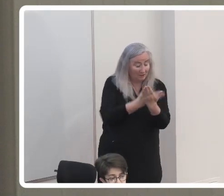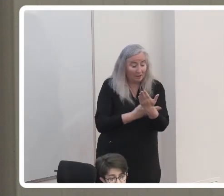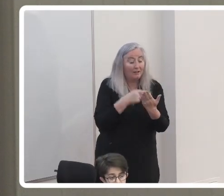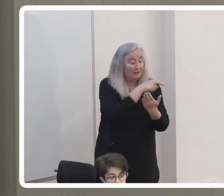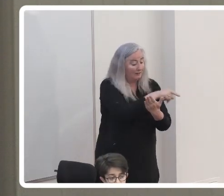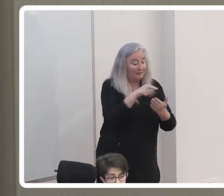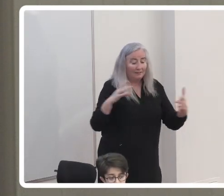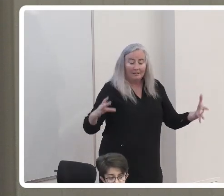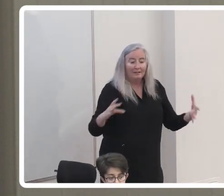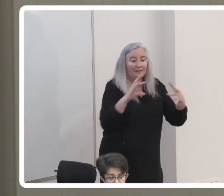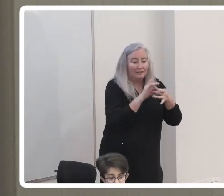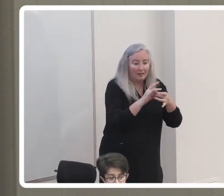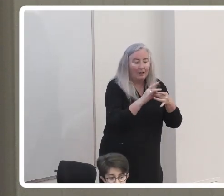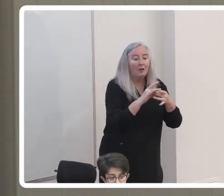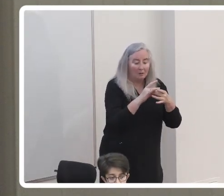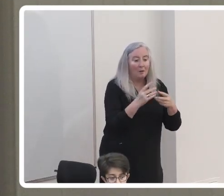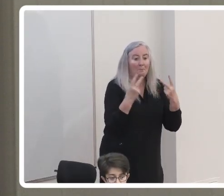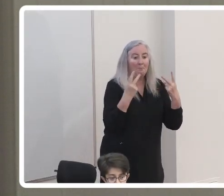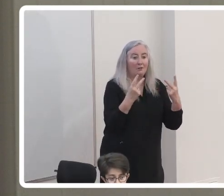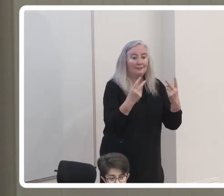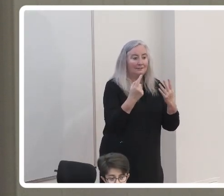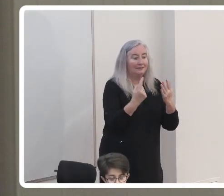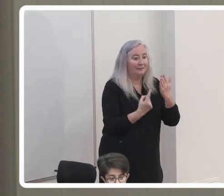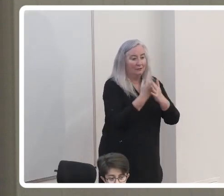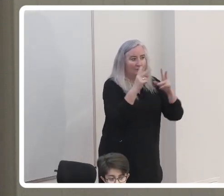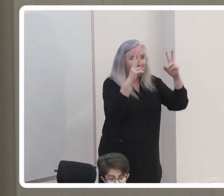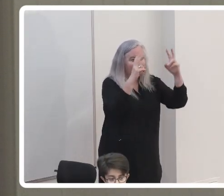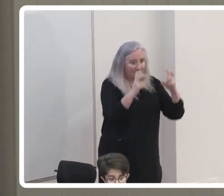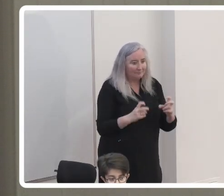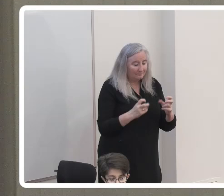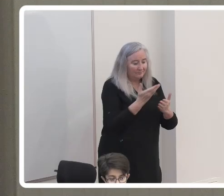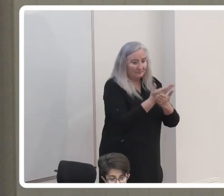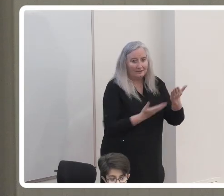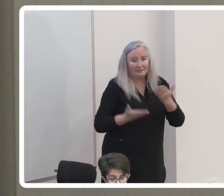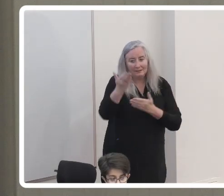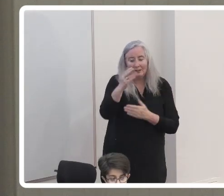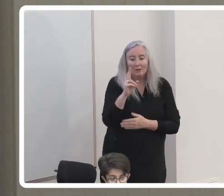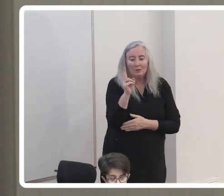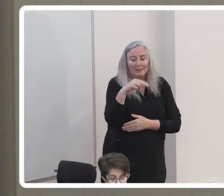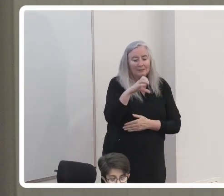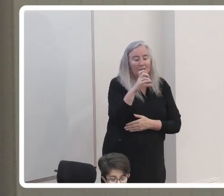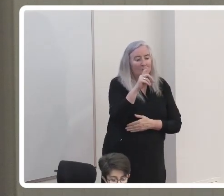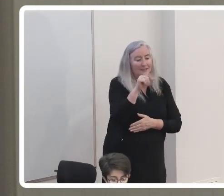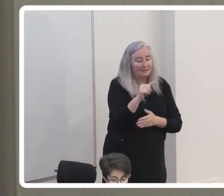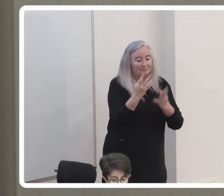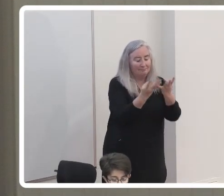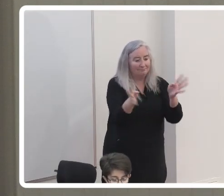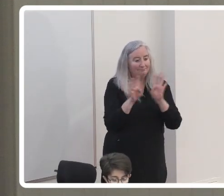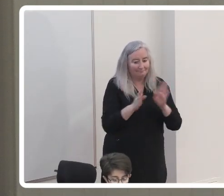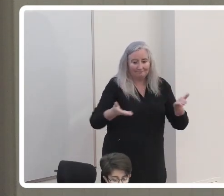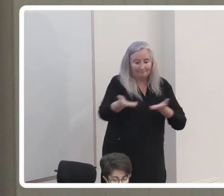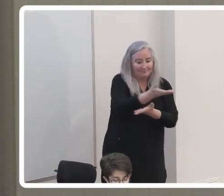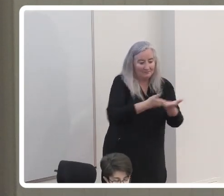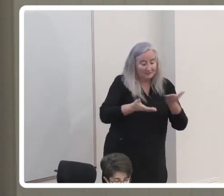was to ensure that these vital issues were prioritized during Poland's reporting to the CRPD committee. In essence, our decision to focus